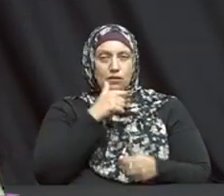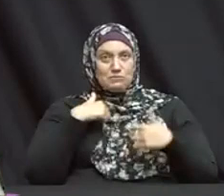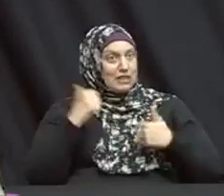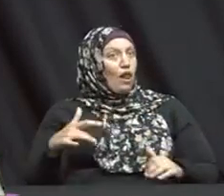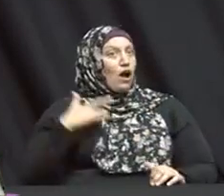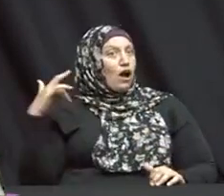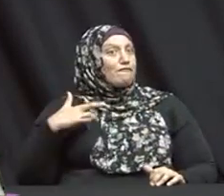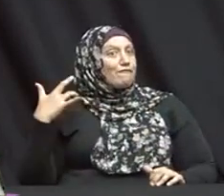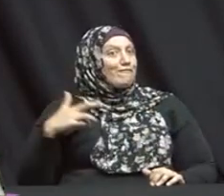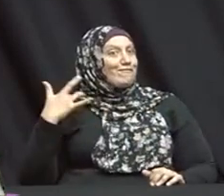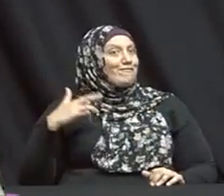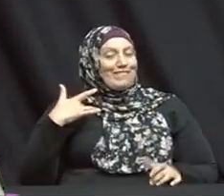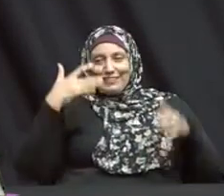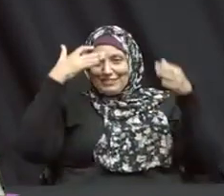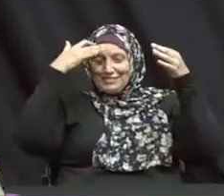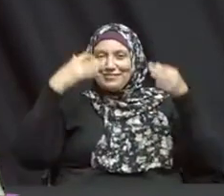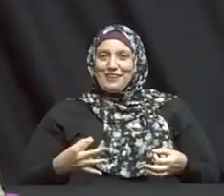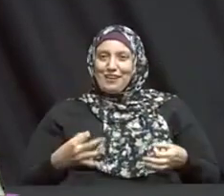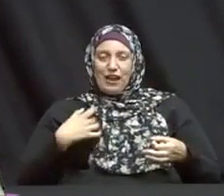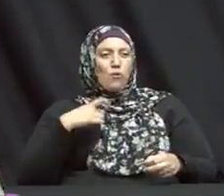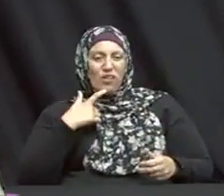And then as part of their agreement,